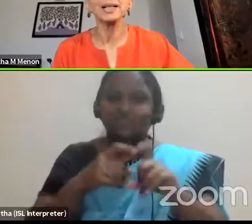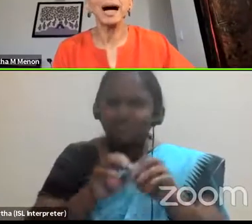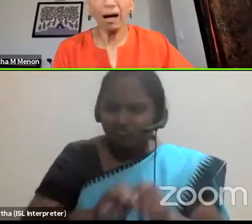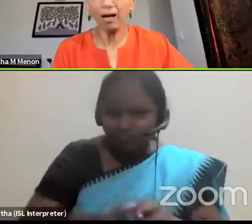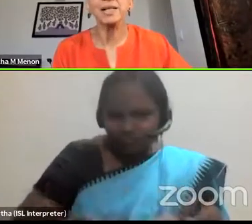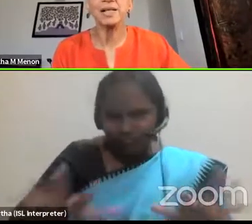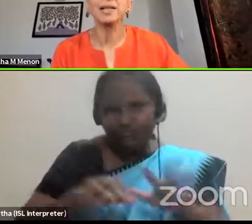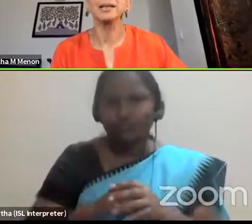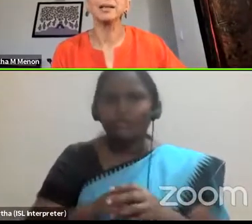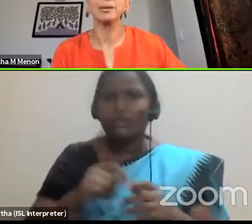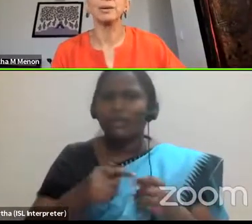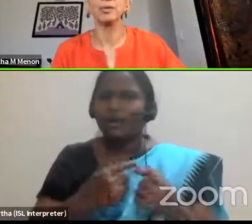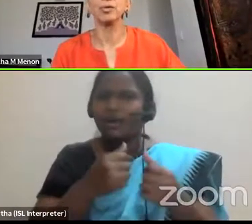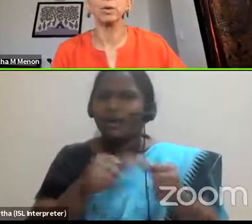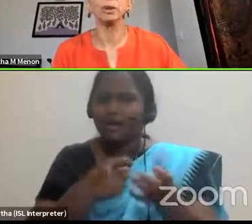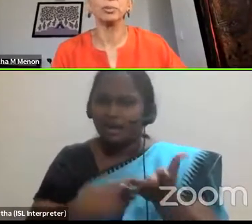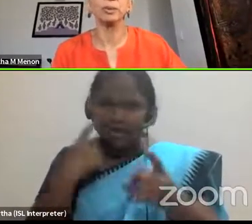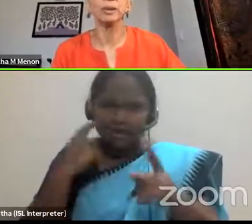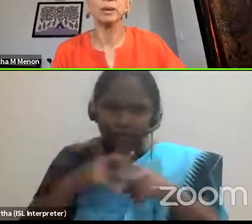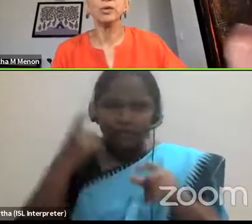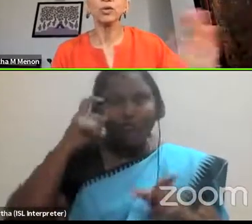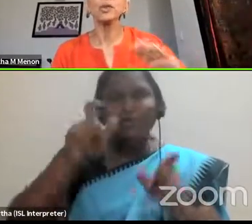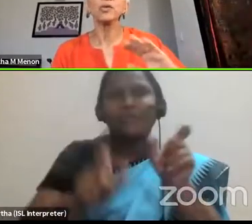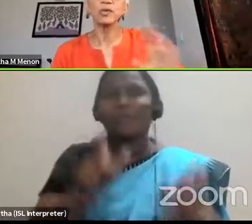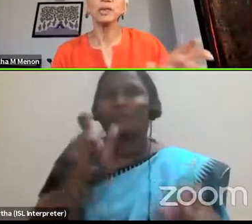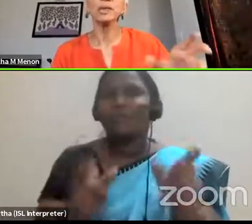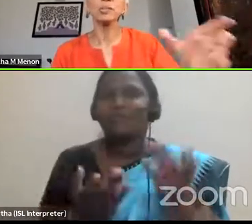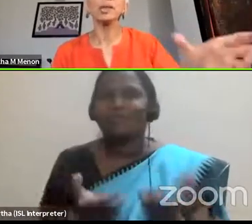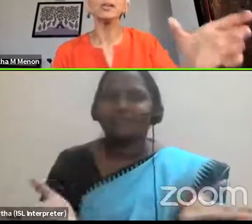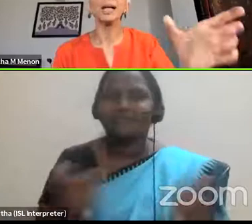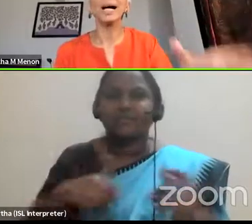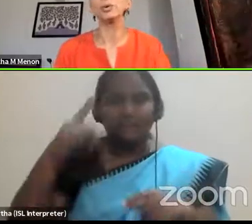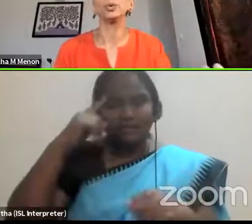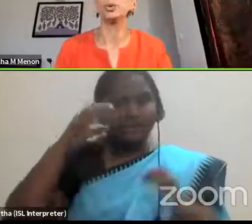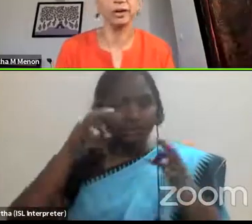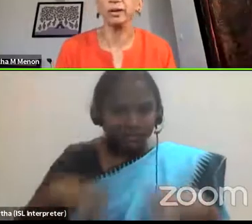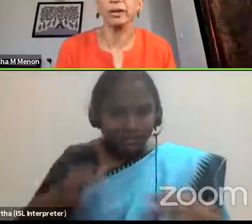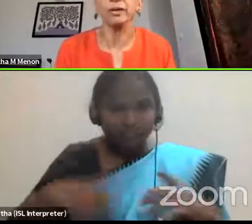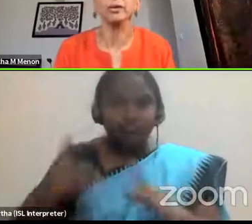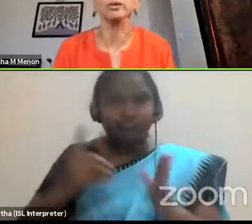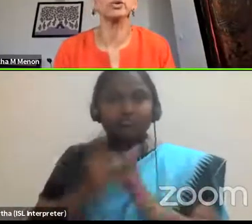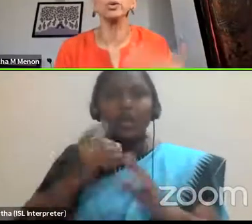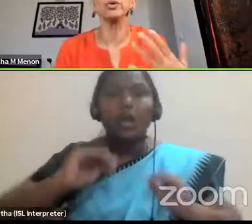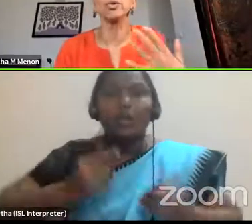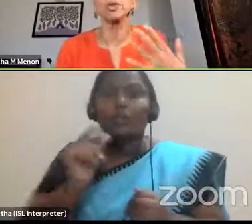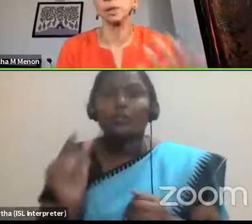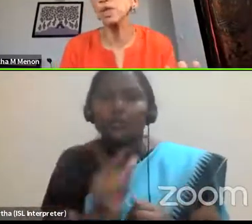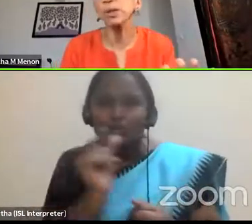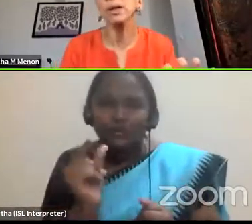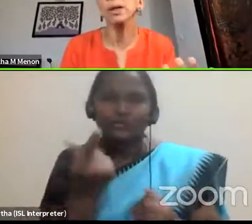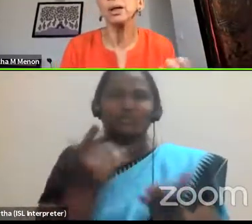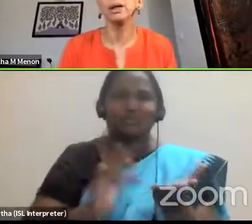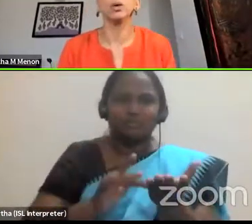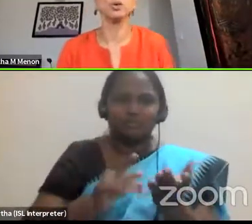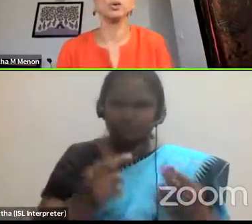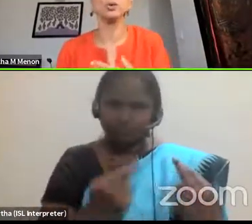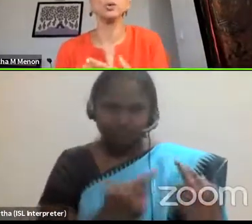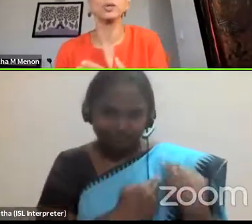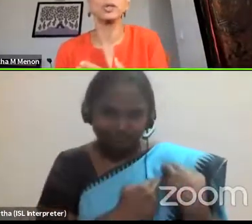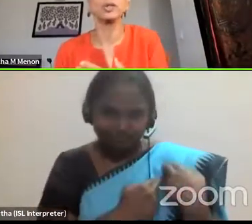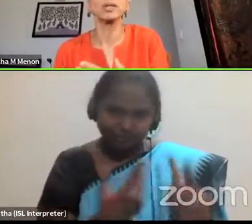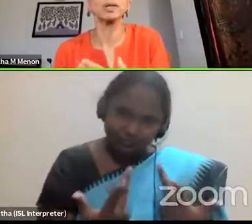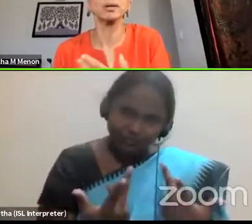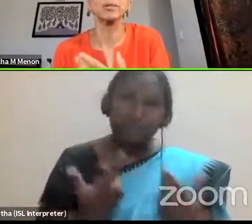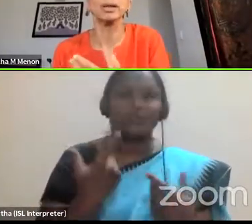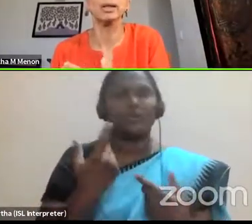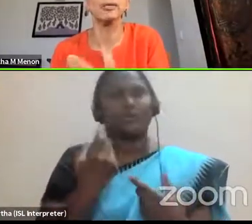democratize art for people. So it really depends on how you use technology. Do you use it responsibly, or do you